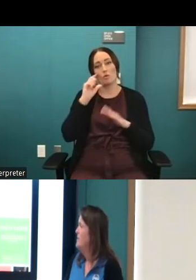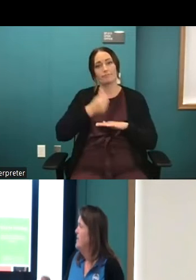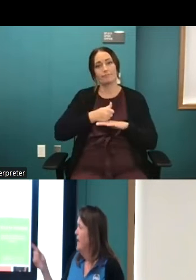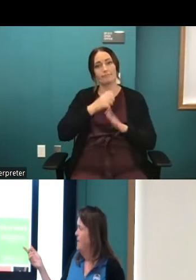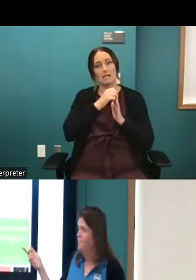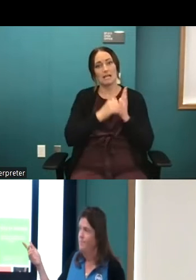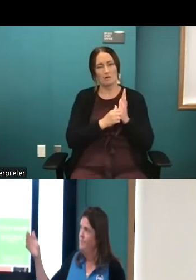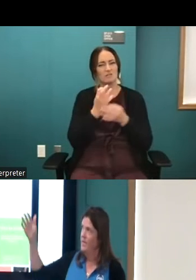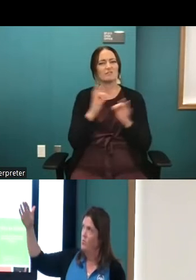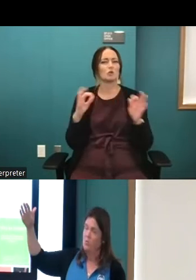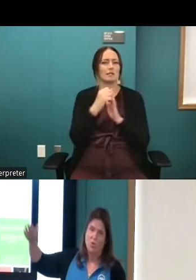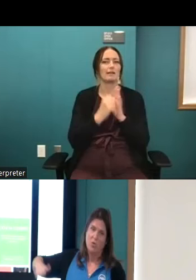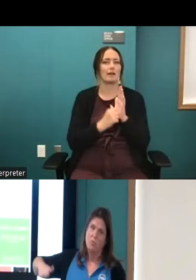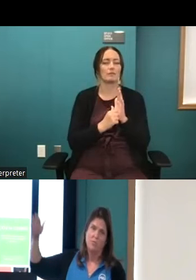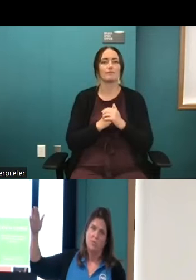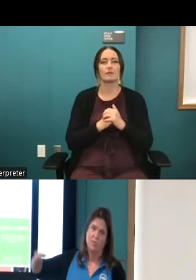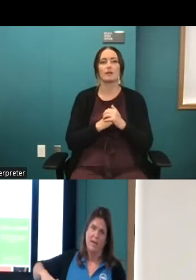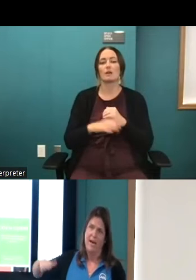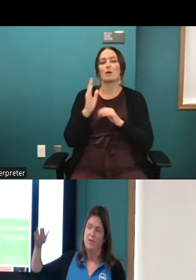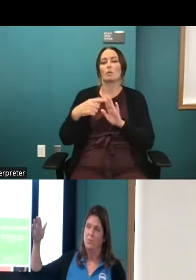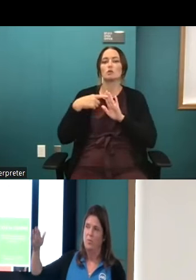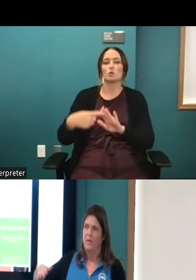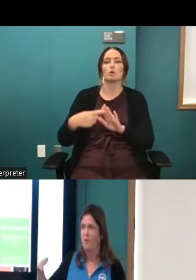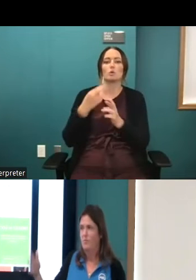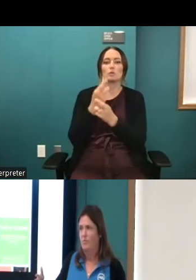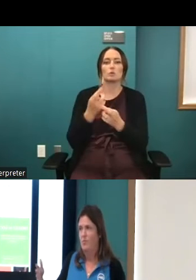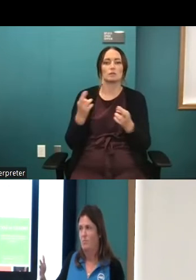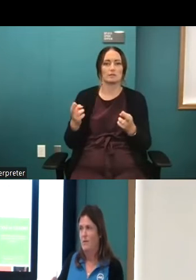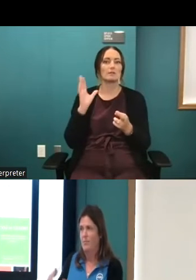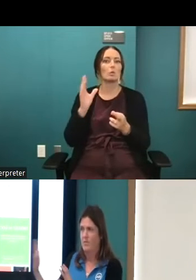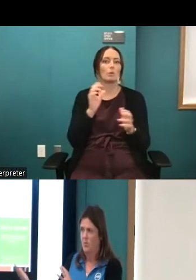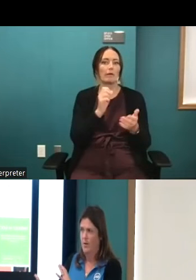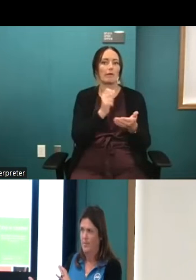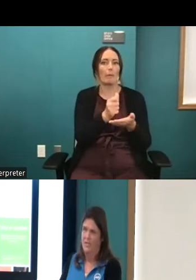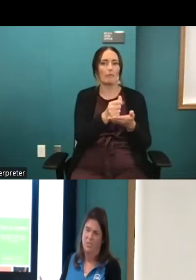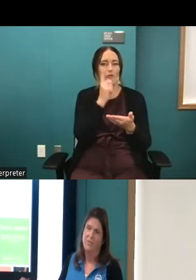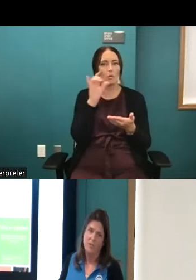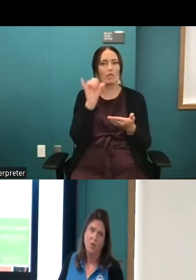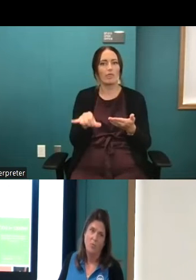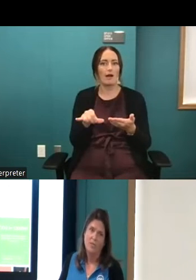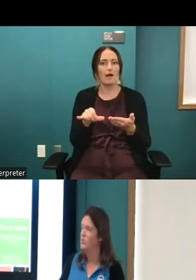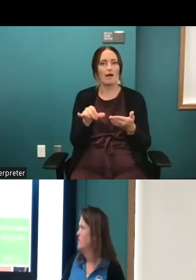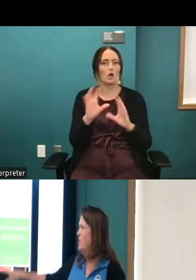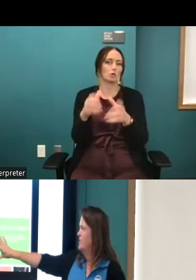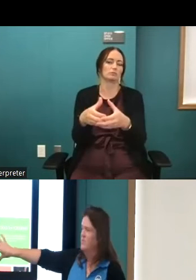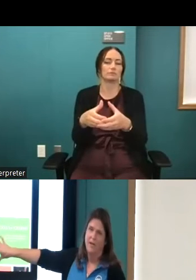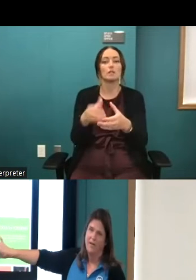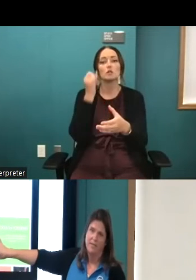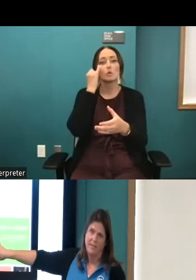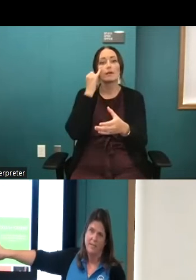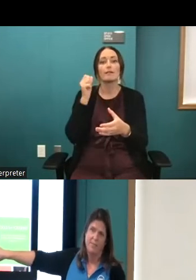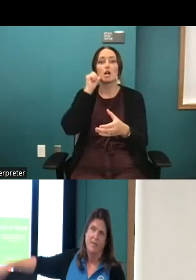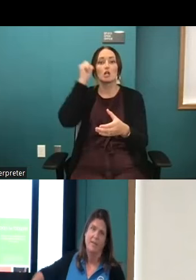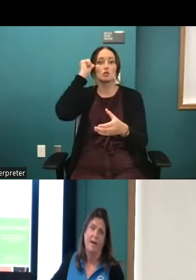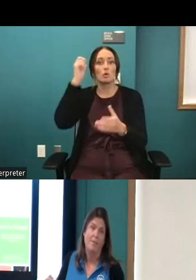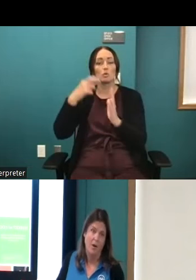account, it will show you the resources that will be helpful for that particular population. If an adult registers, they're obviously not going to